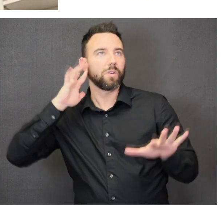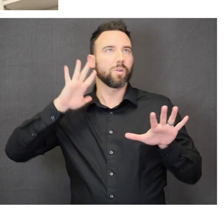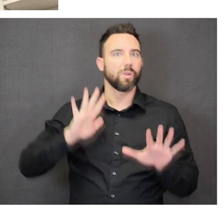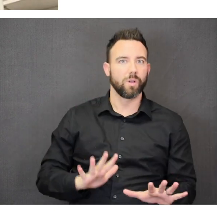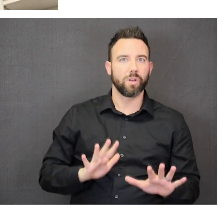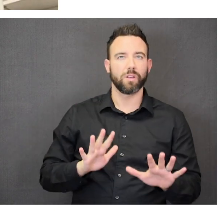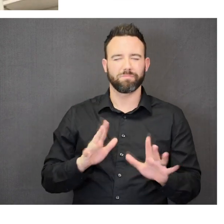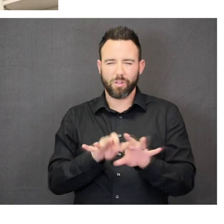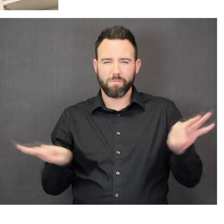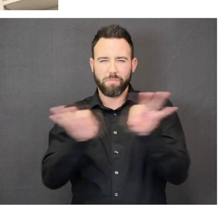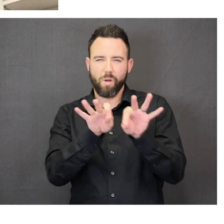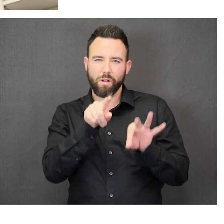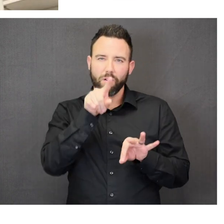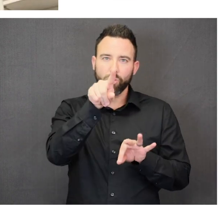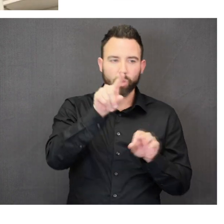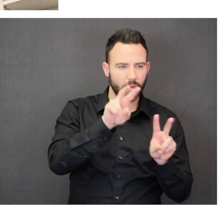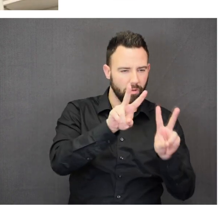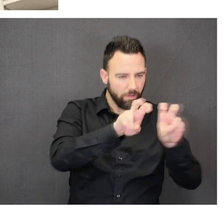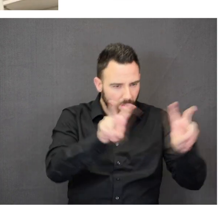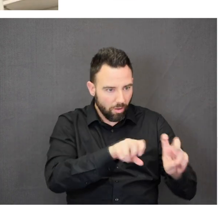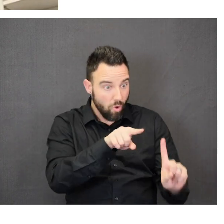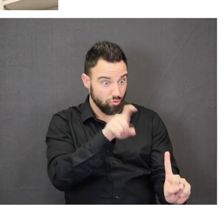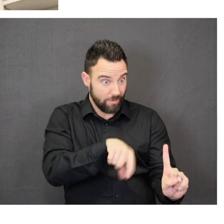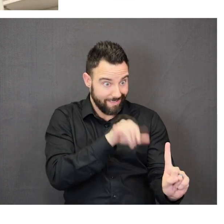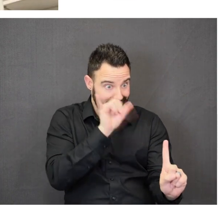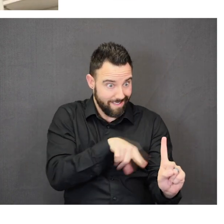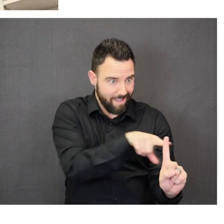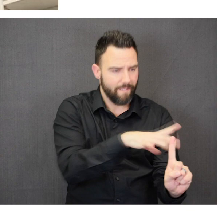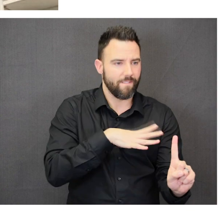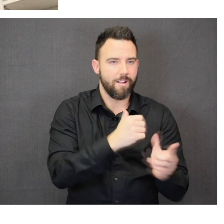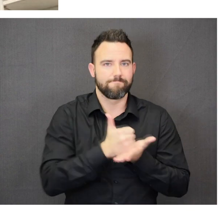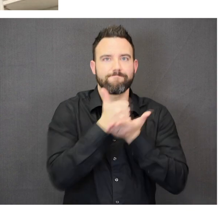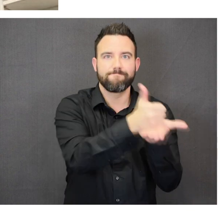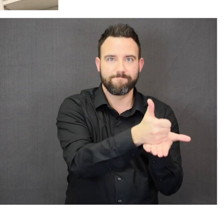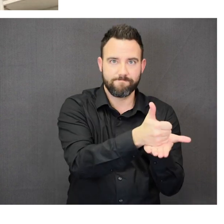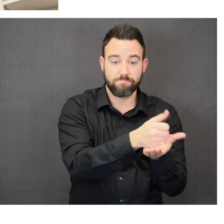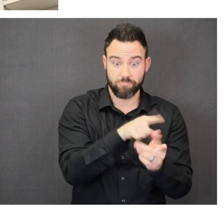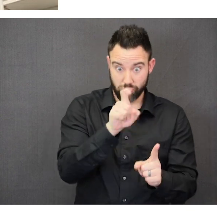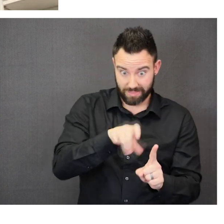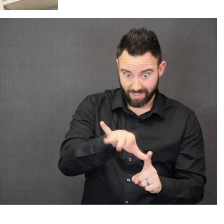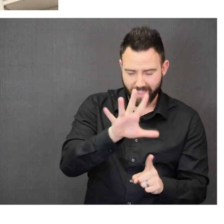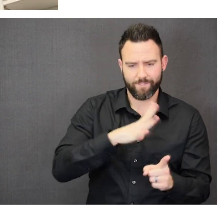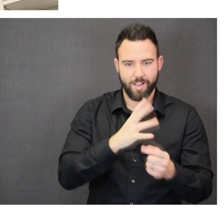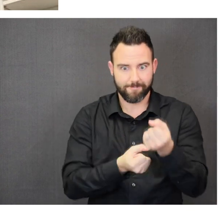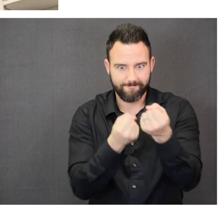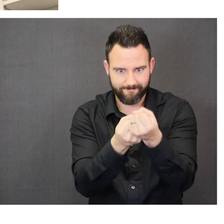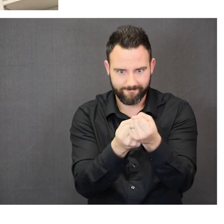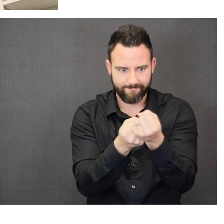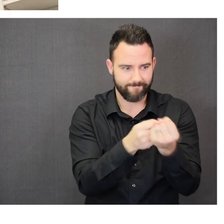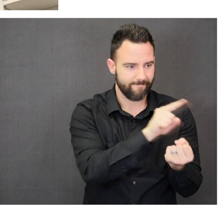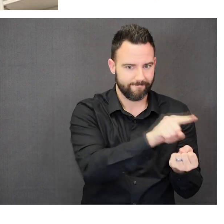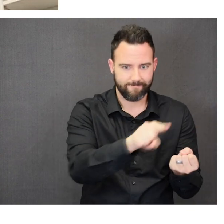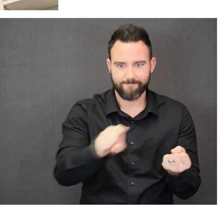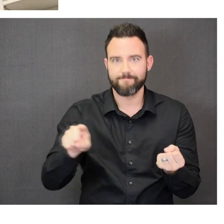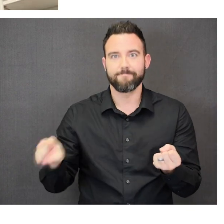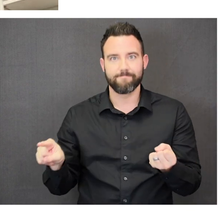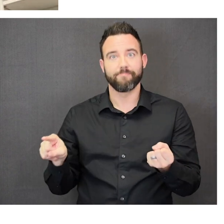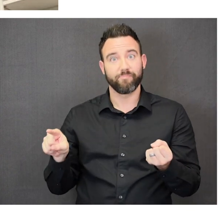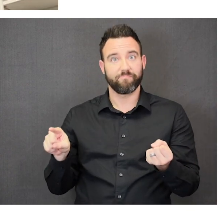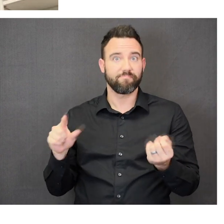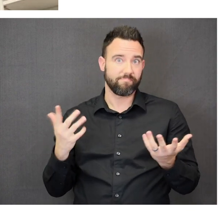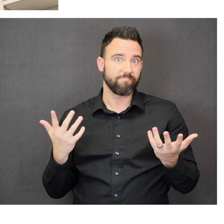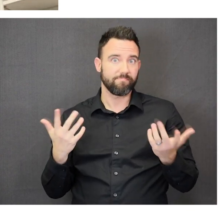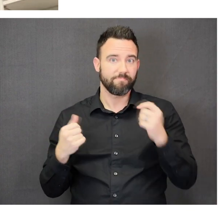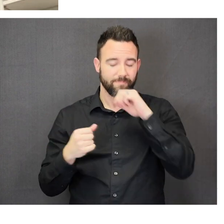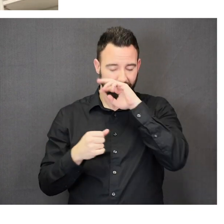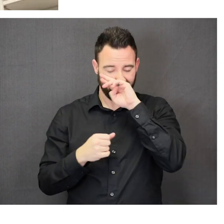identify everybody's regulatory needs in the family and then find a way to address those? And then